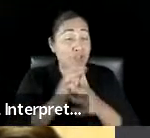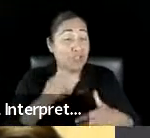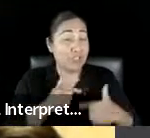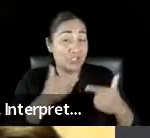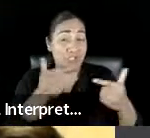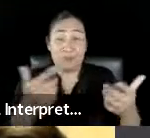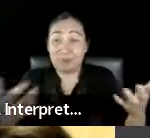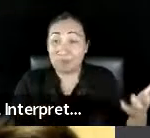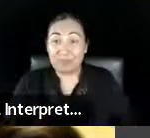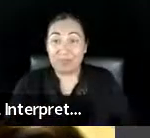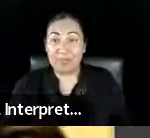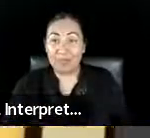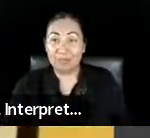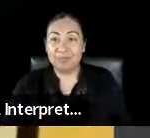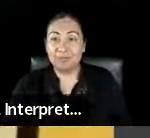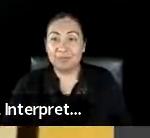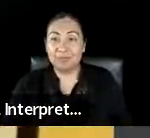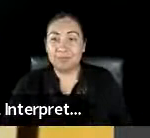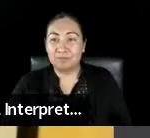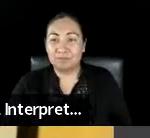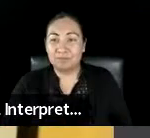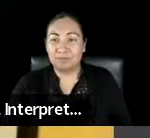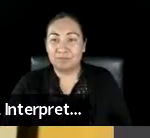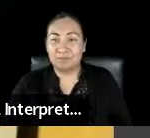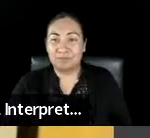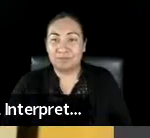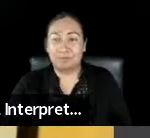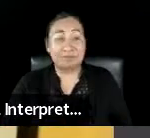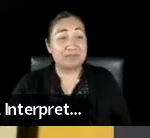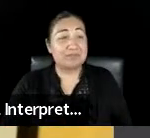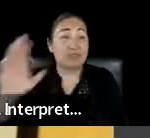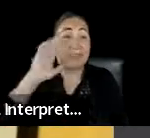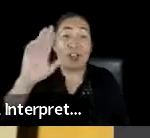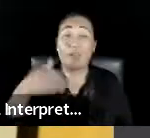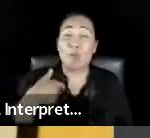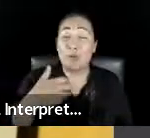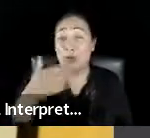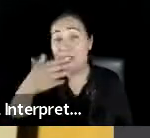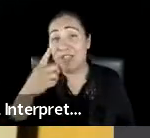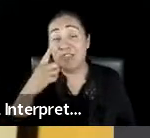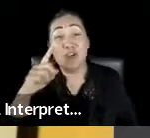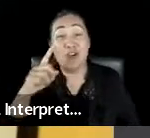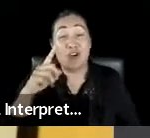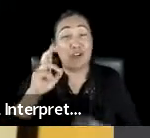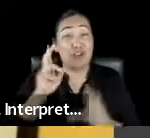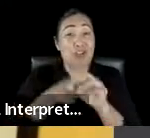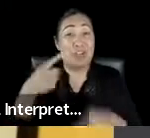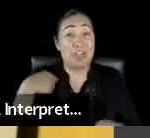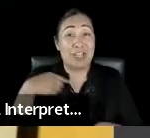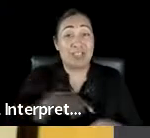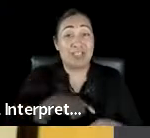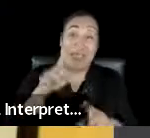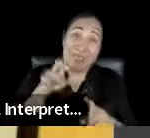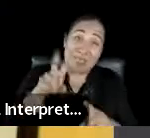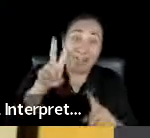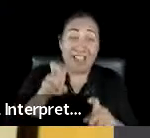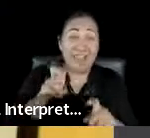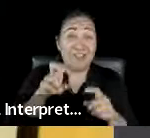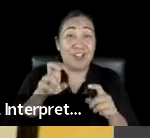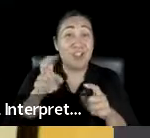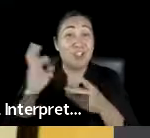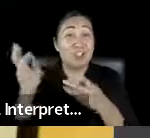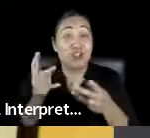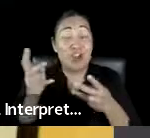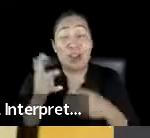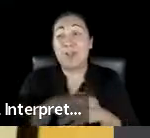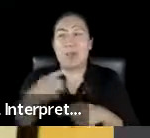both. Okay. Hi, everyone. Just want to thank you all for tuning into the live stream and supporting us and everyone else here tonight. We weren't quite sure how well our video would